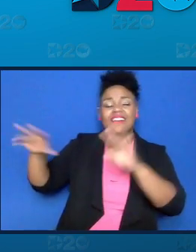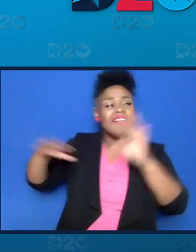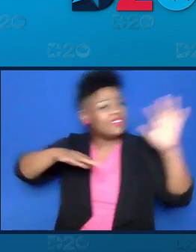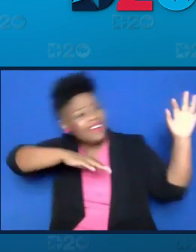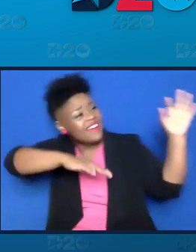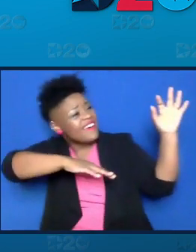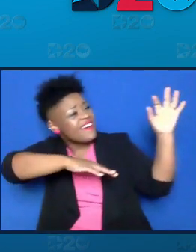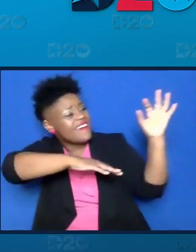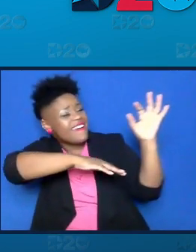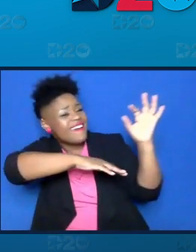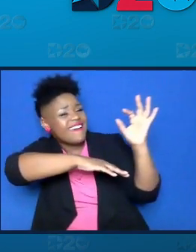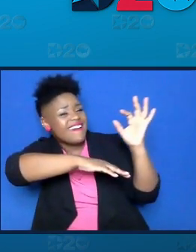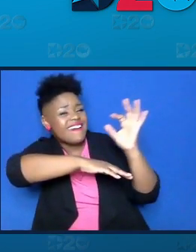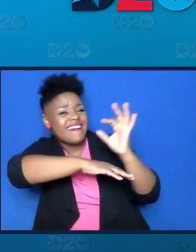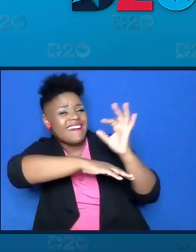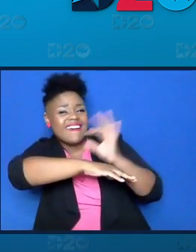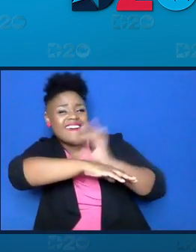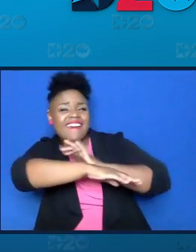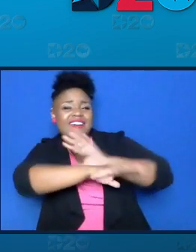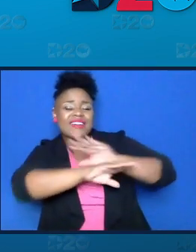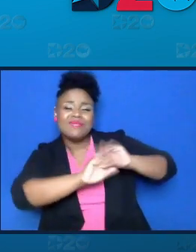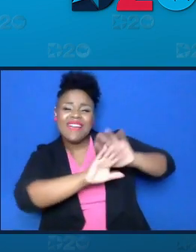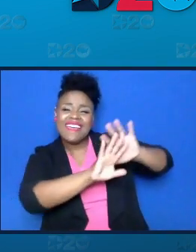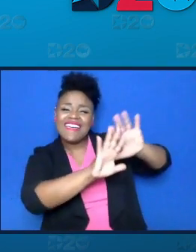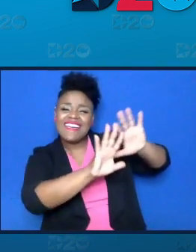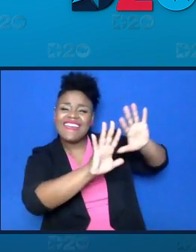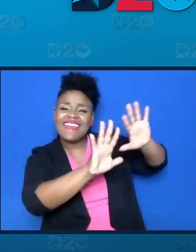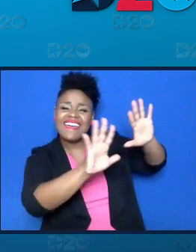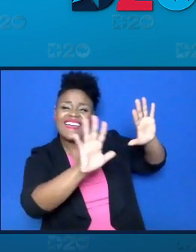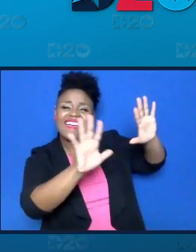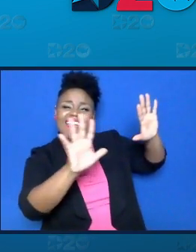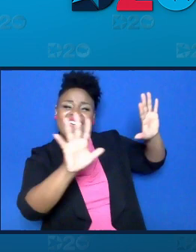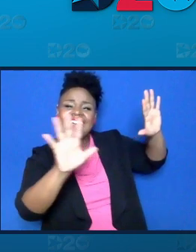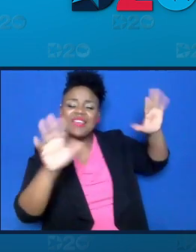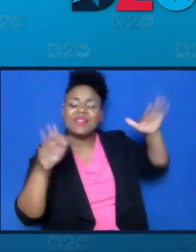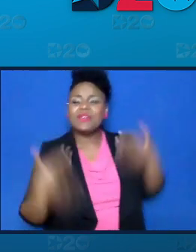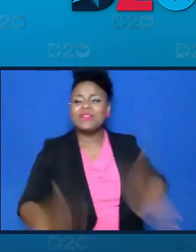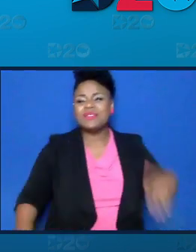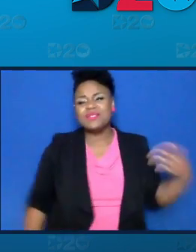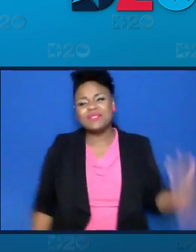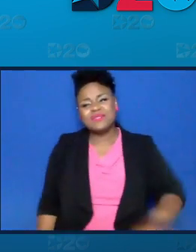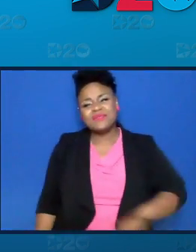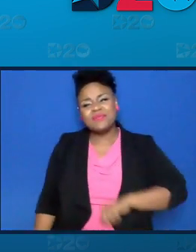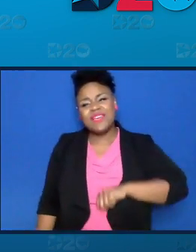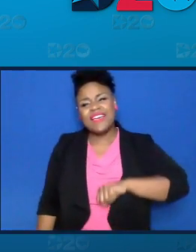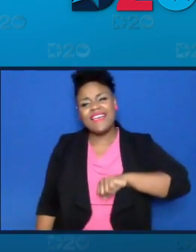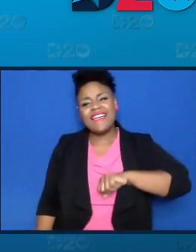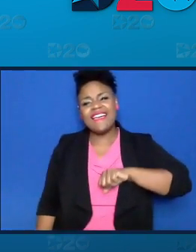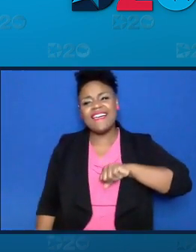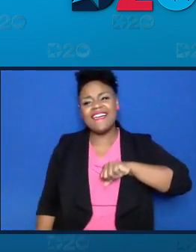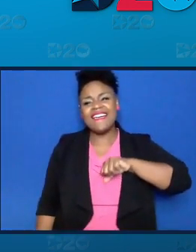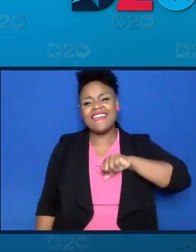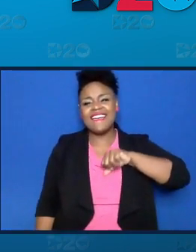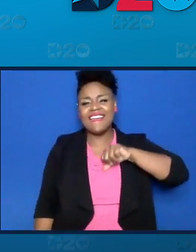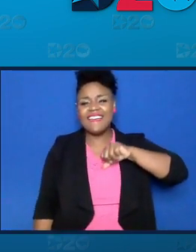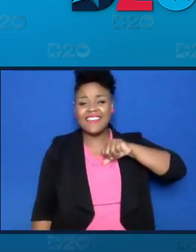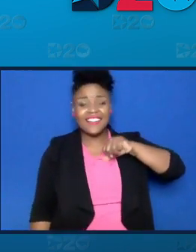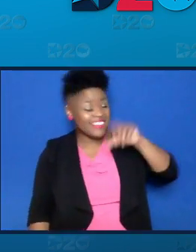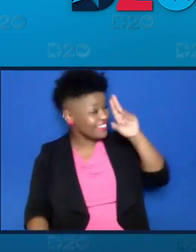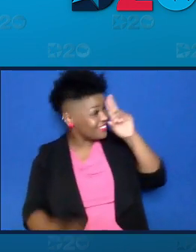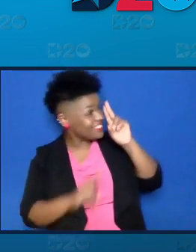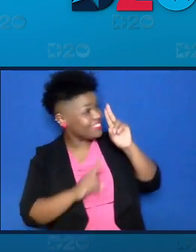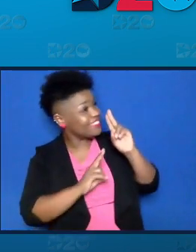early light what so proudly we hailed at